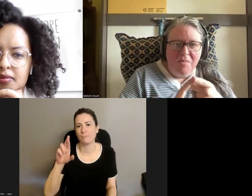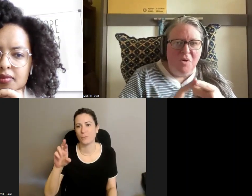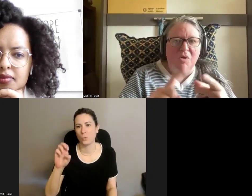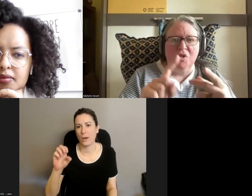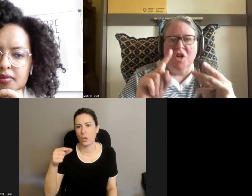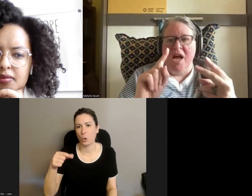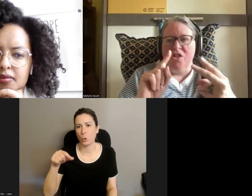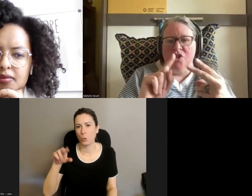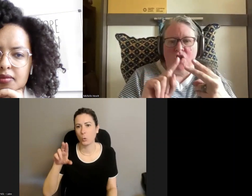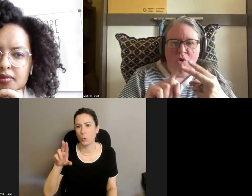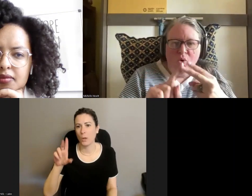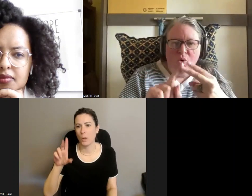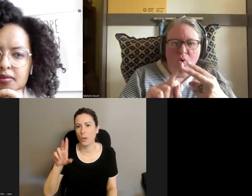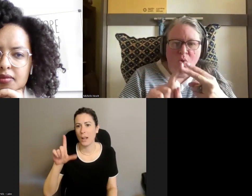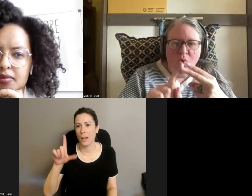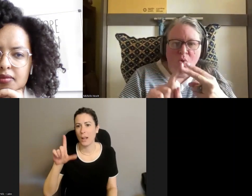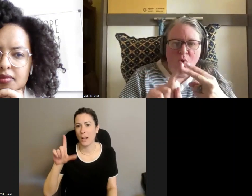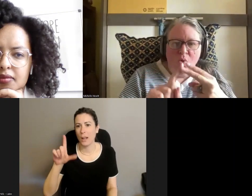out. How much,